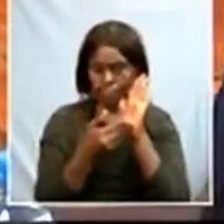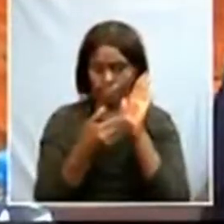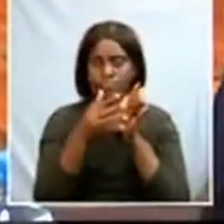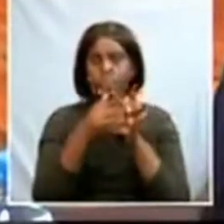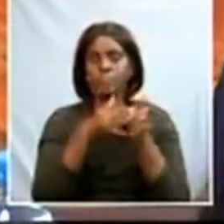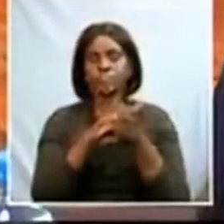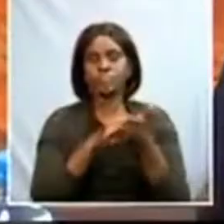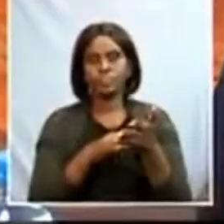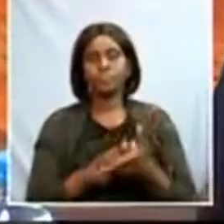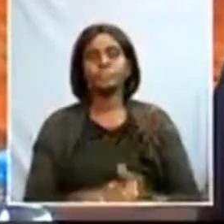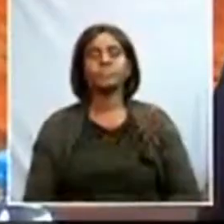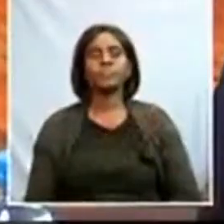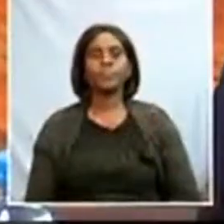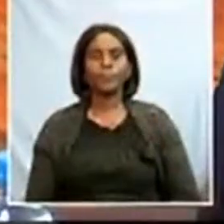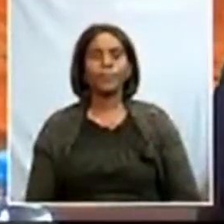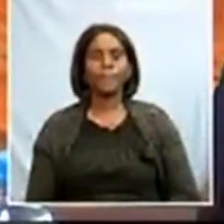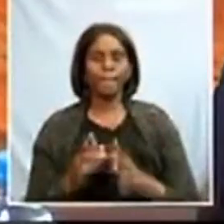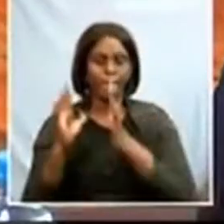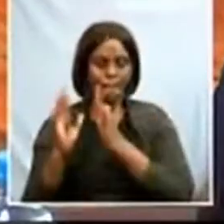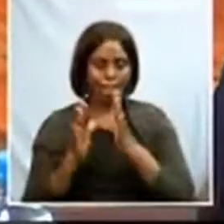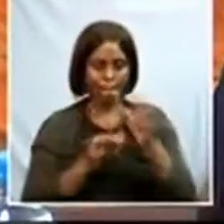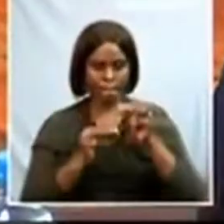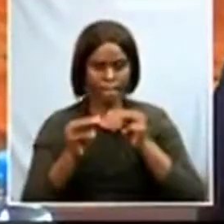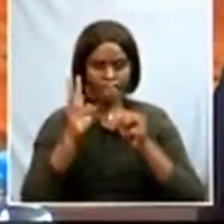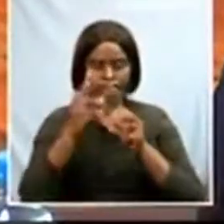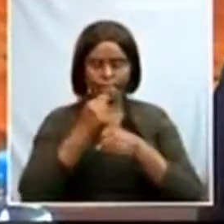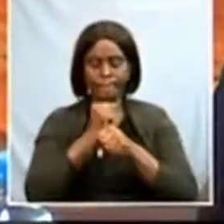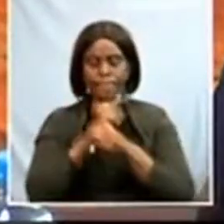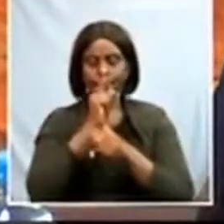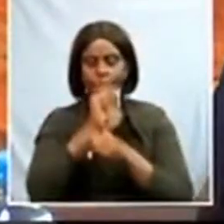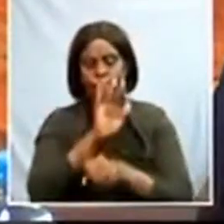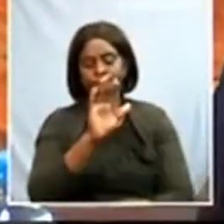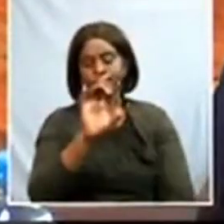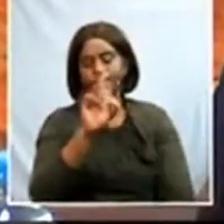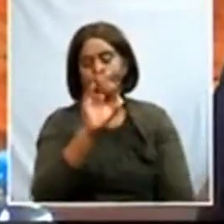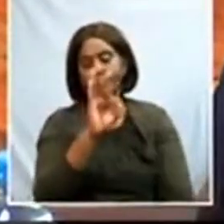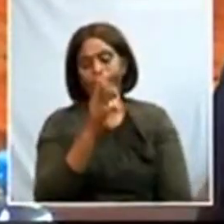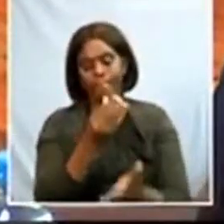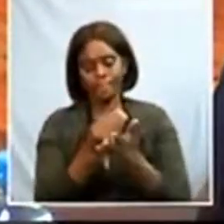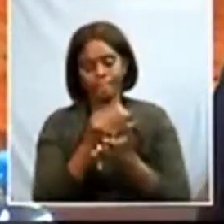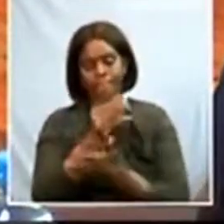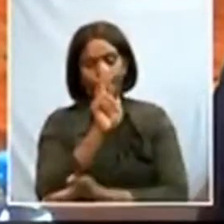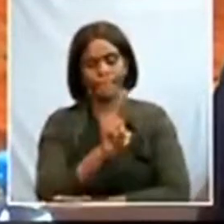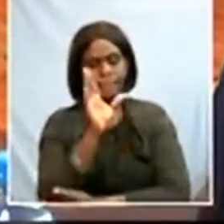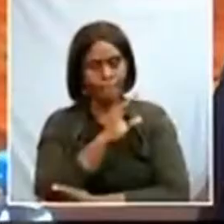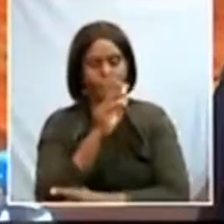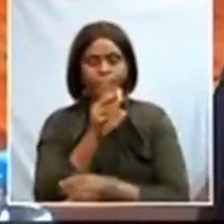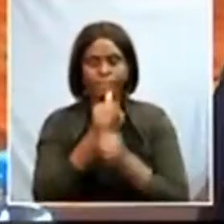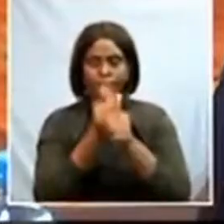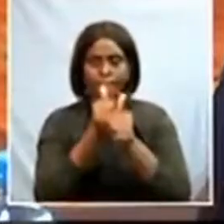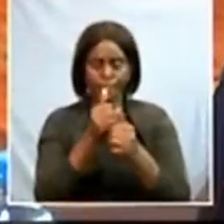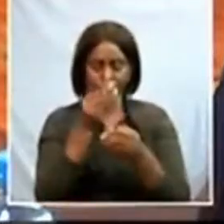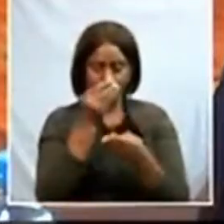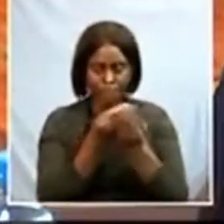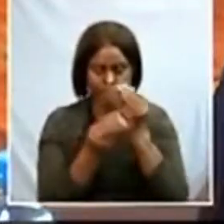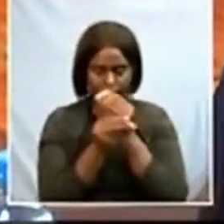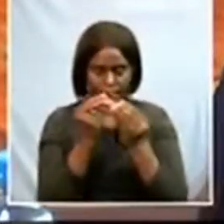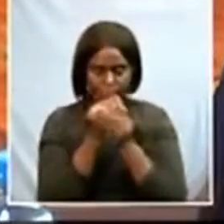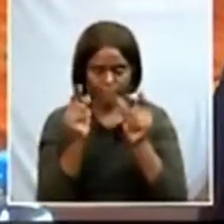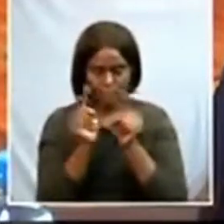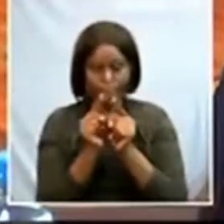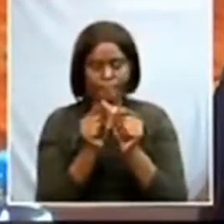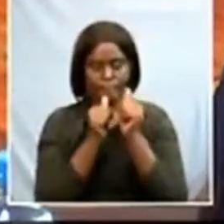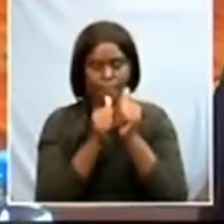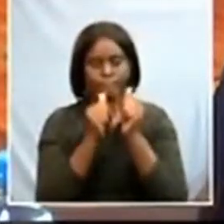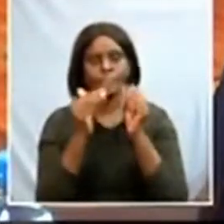table. Major measure, management to ensure that CDF funds are utilized as per contractual obligations and as